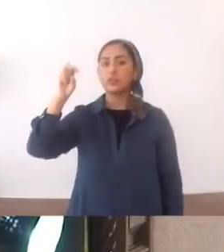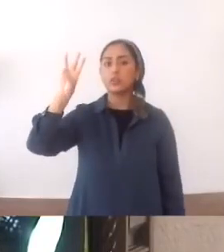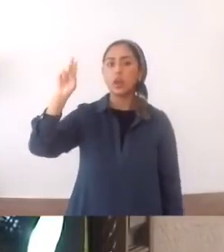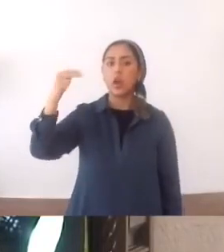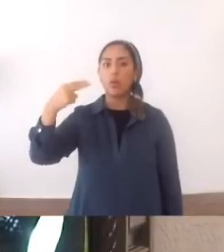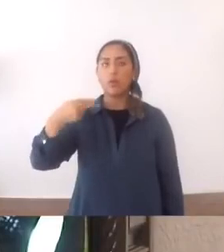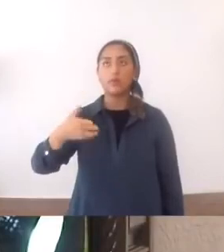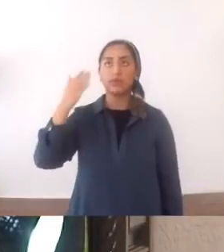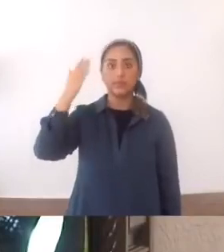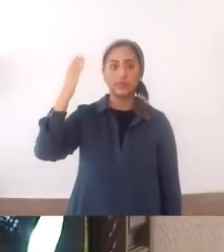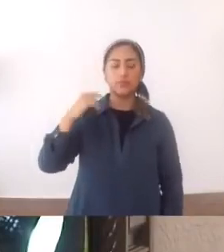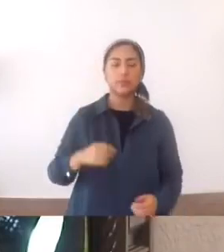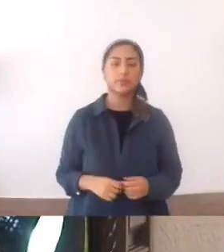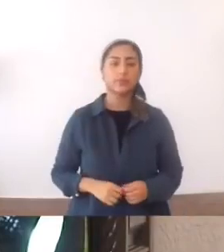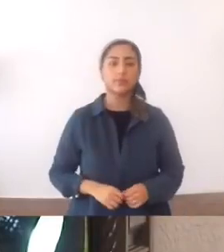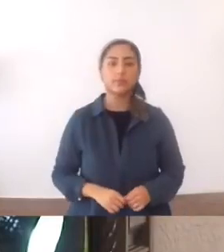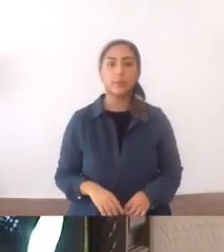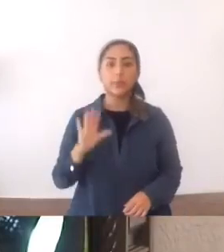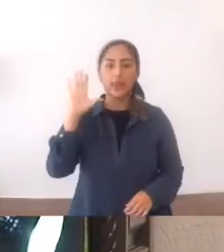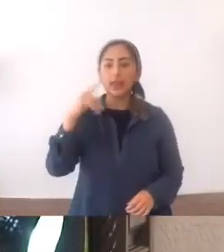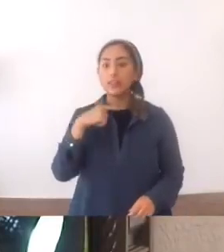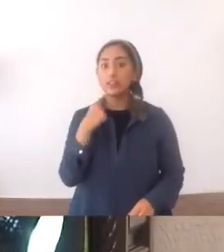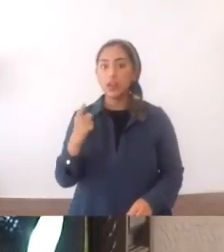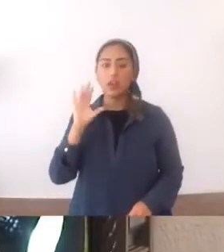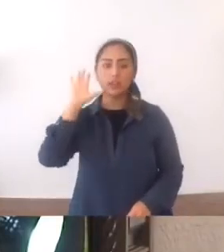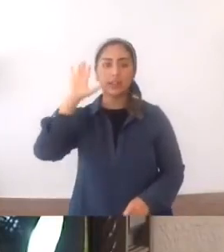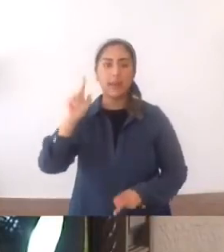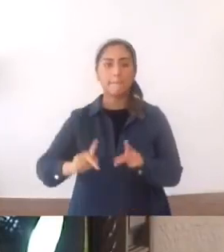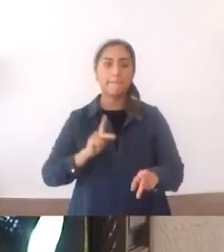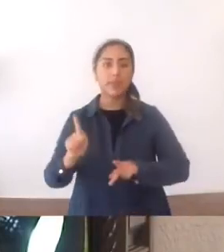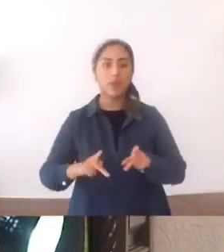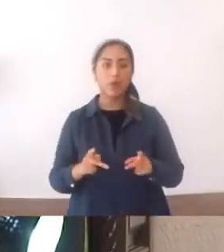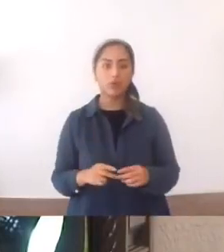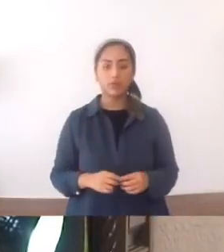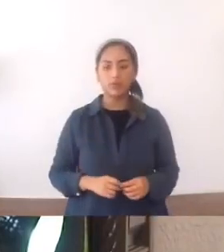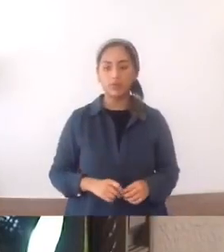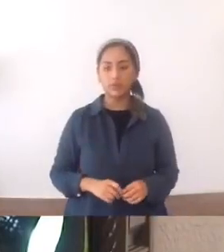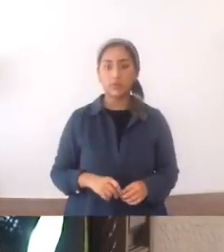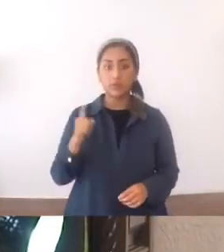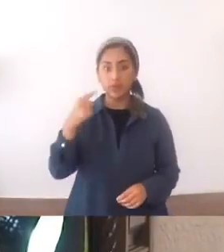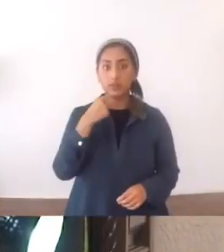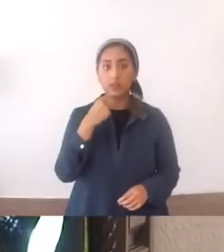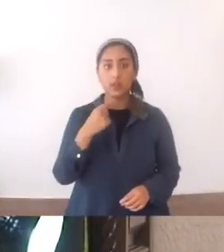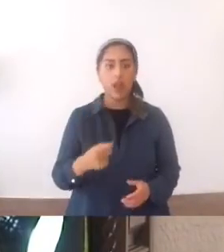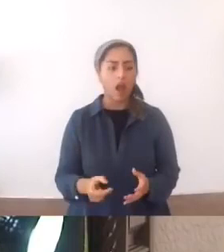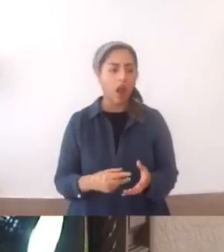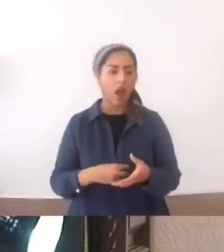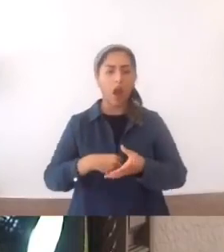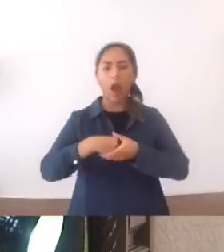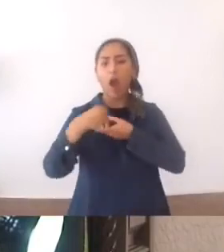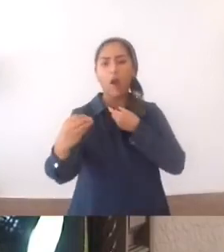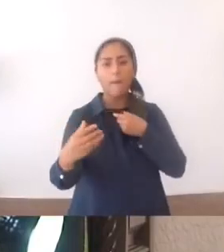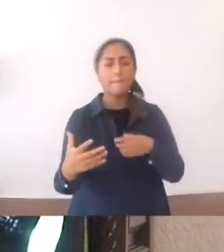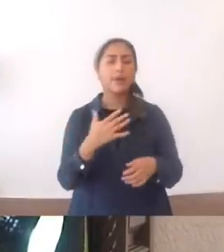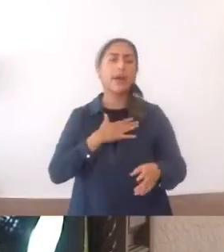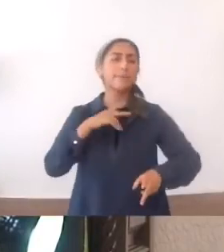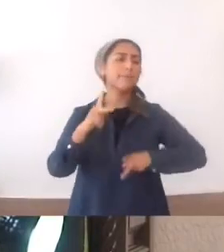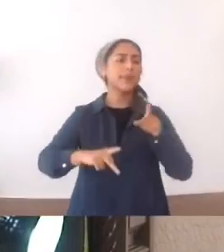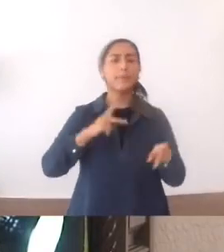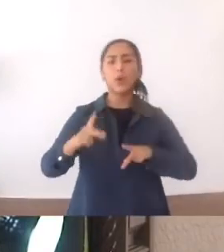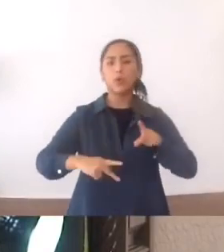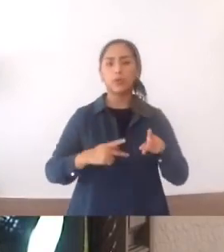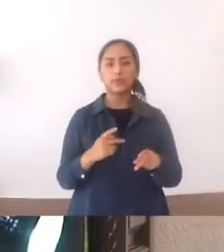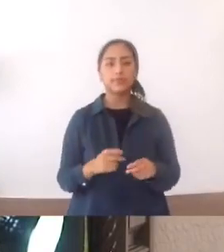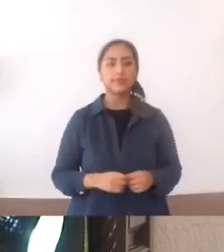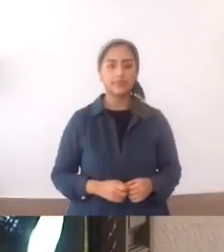Now then, what is what the eternal Yahshua Father Yahweh, HaMashiach Yahshua le HaMashiach, dice a su pueblo? tells to his people, Salgan de ella,